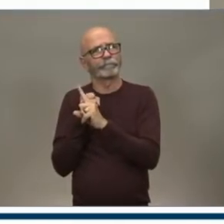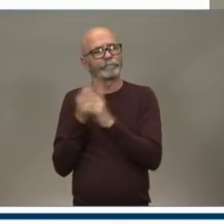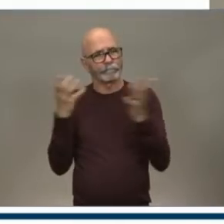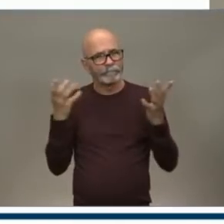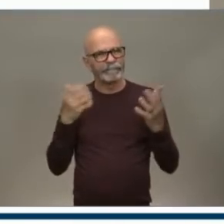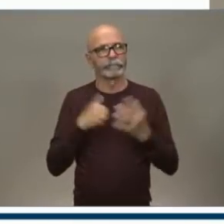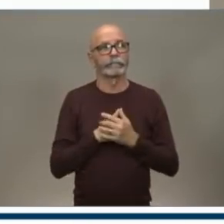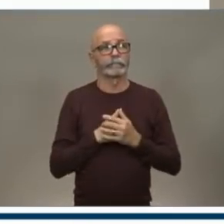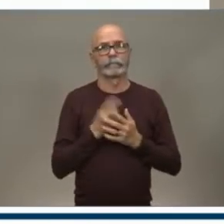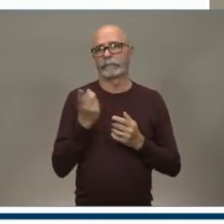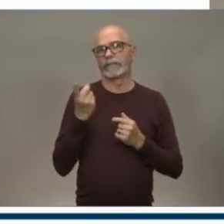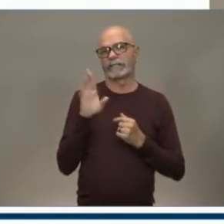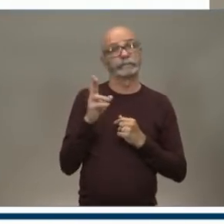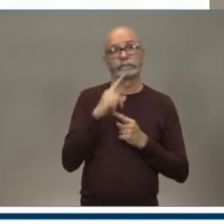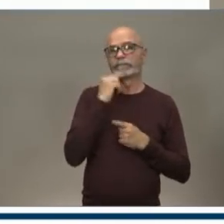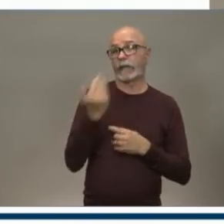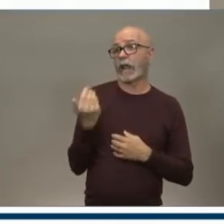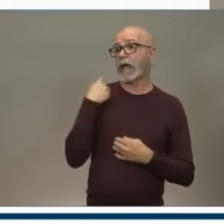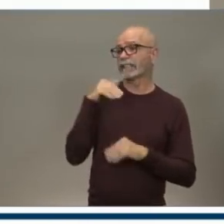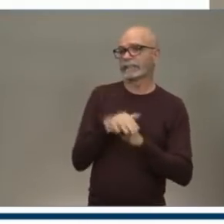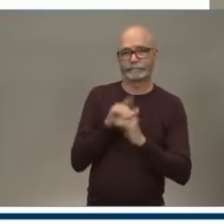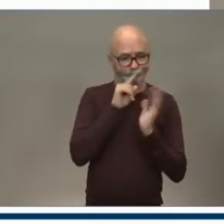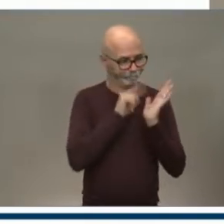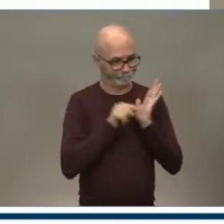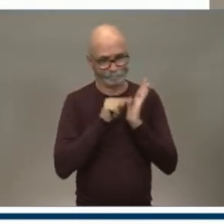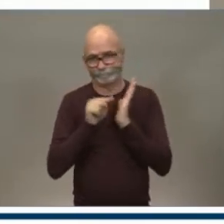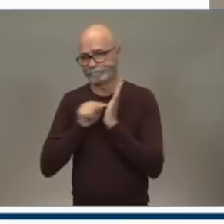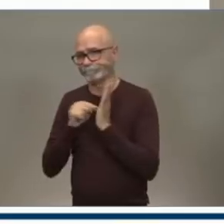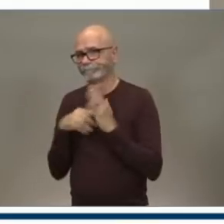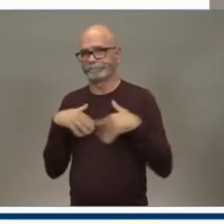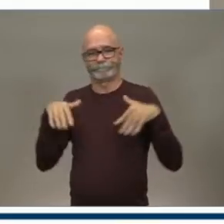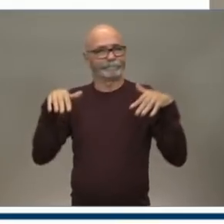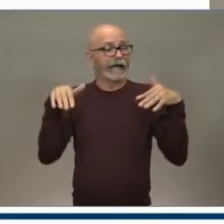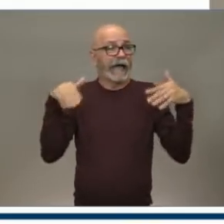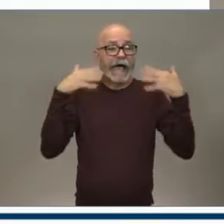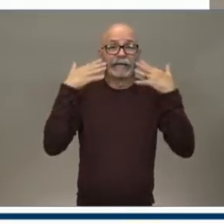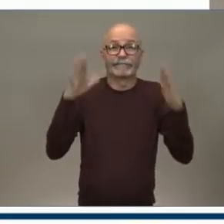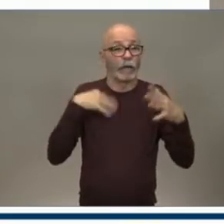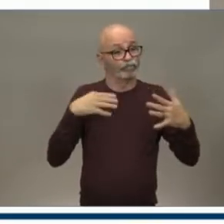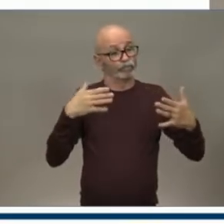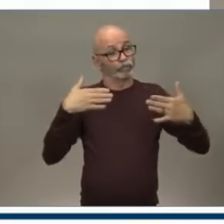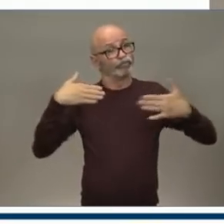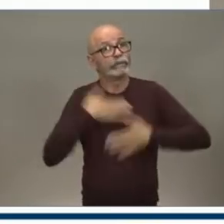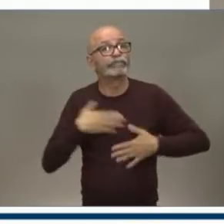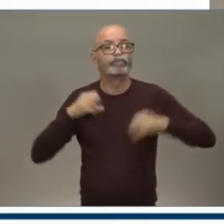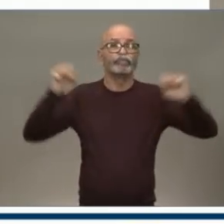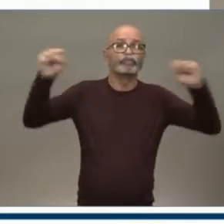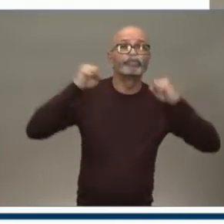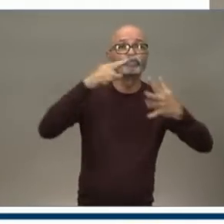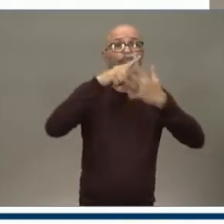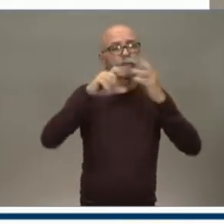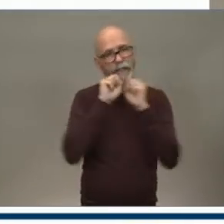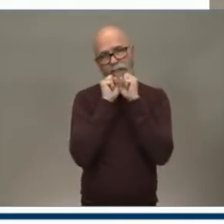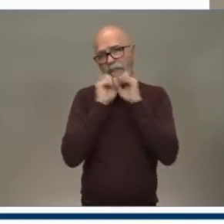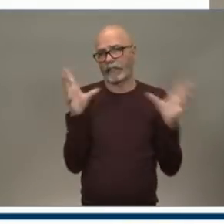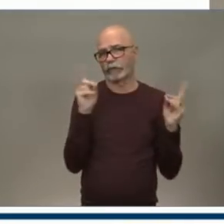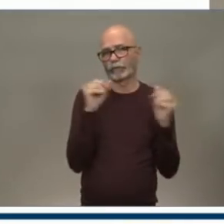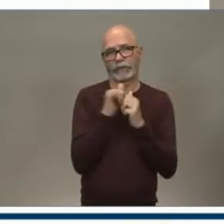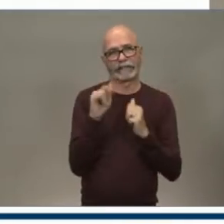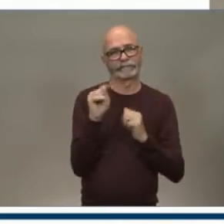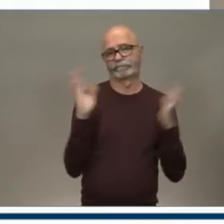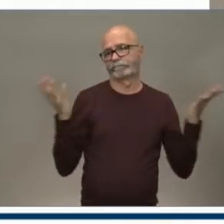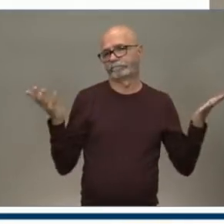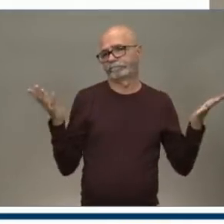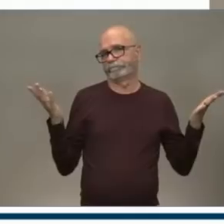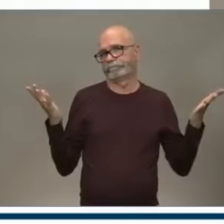on this last night, there's nothing to suggest that connection. There was 4 individuals who were potentially